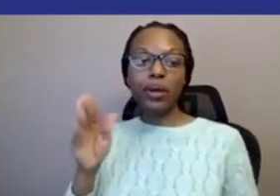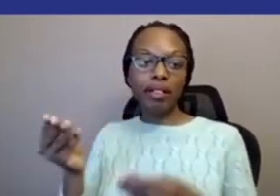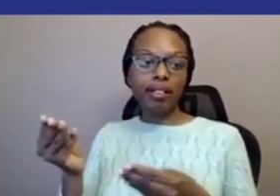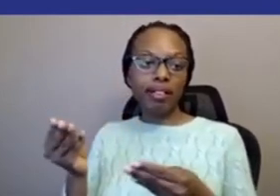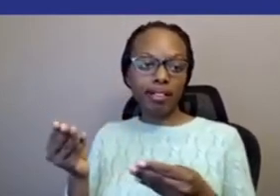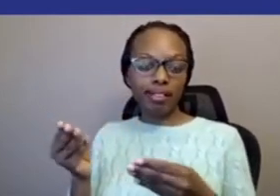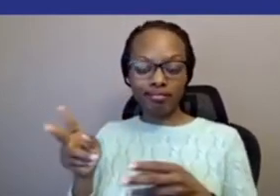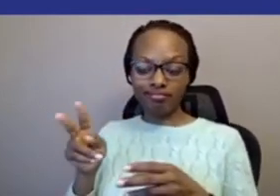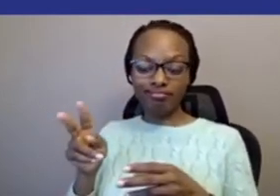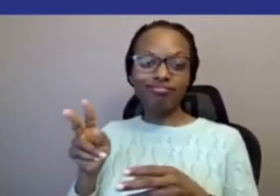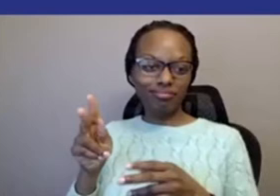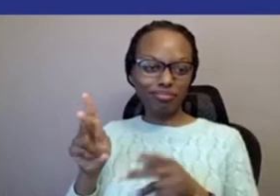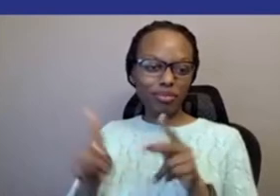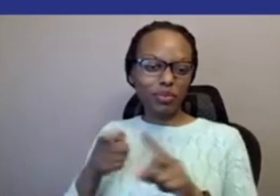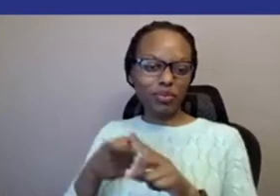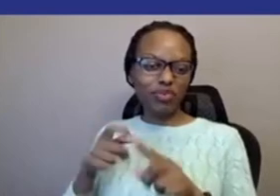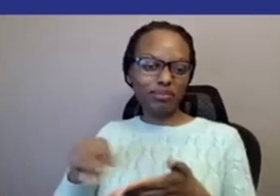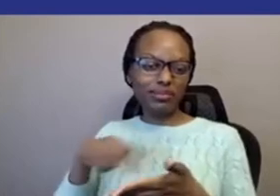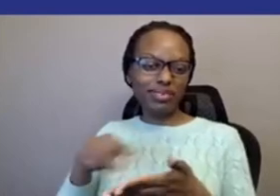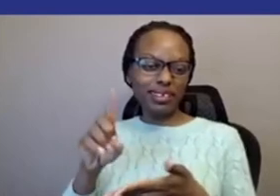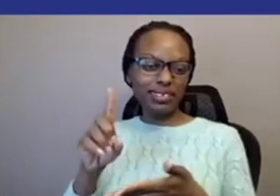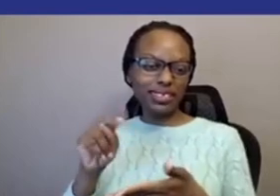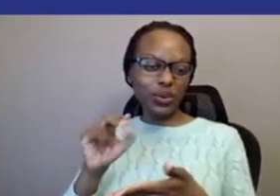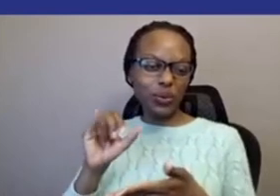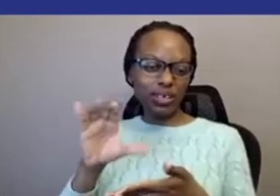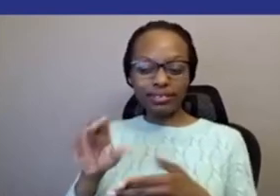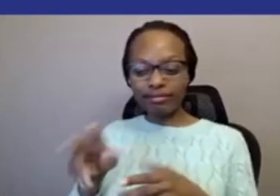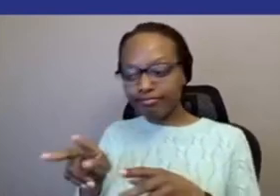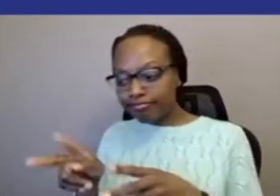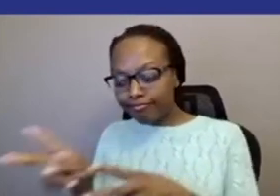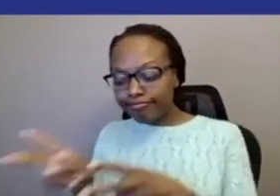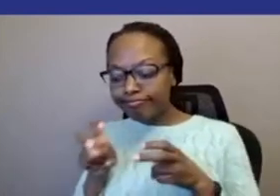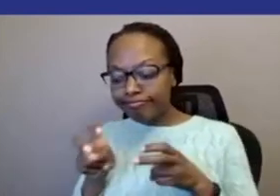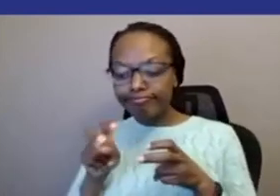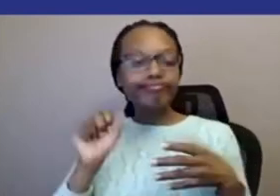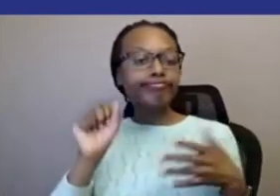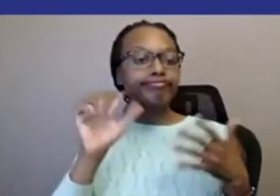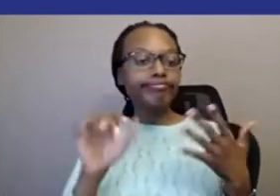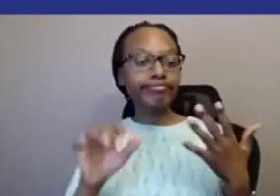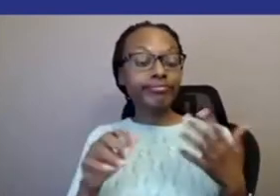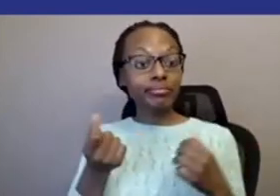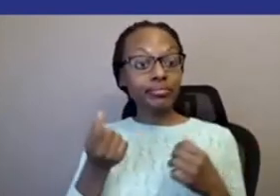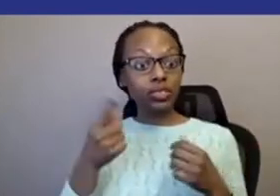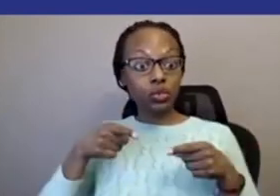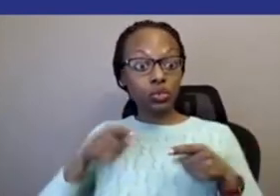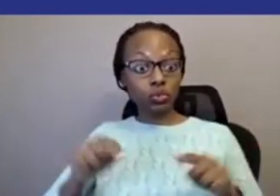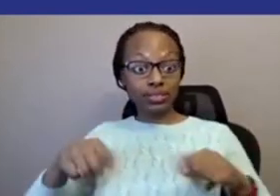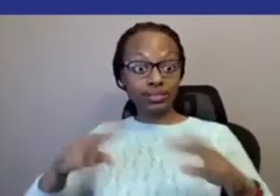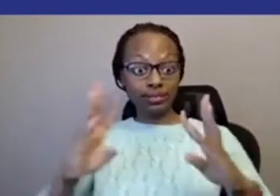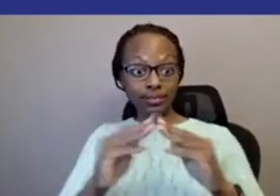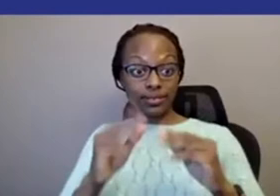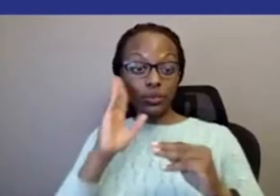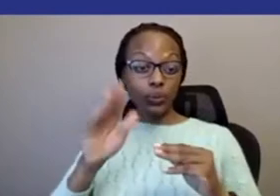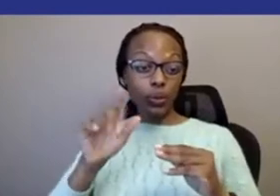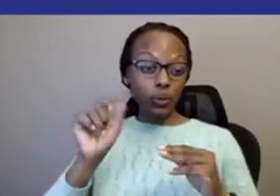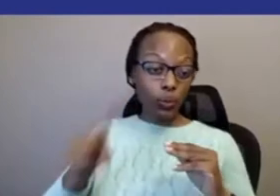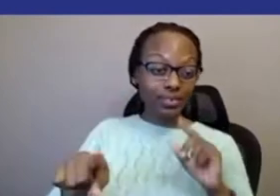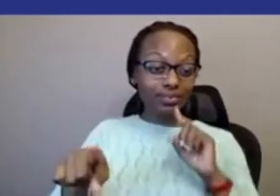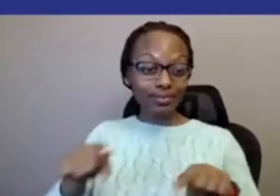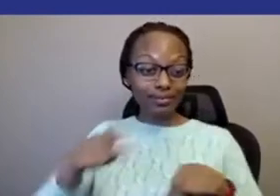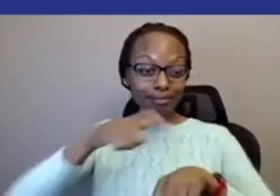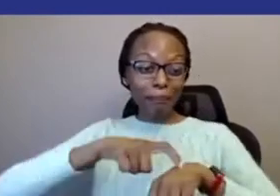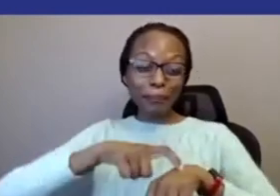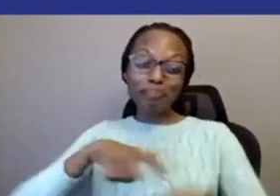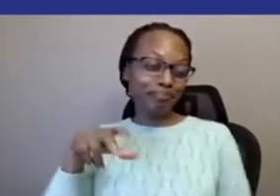chat audience. There will not be dedicated time for a Q&A during this session, but there will be a session follow-up chat room in the